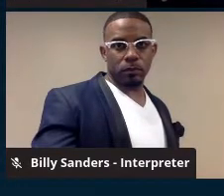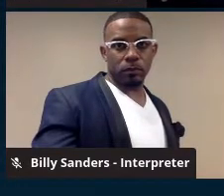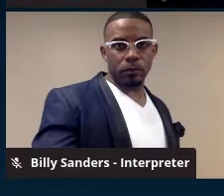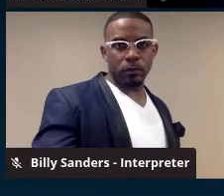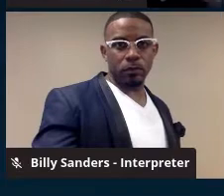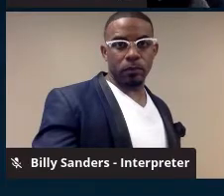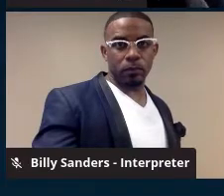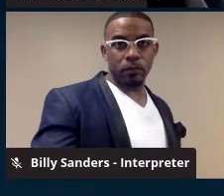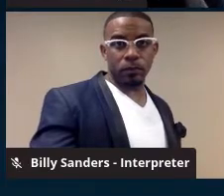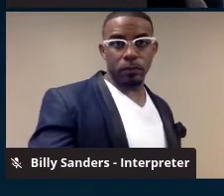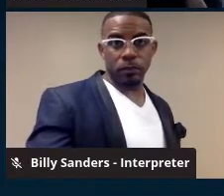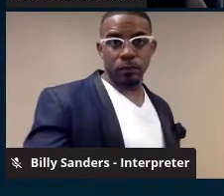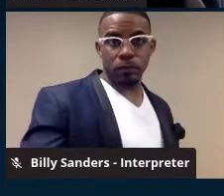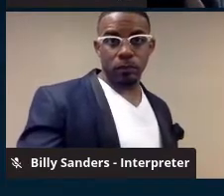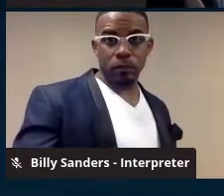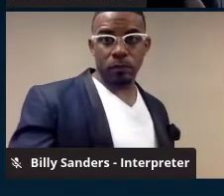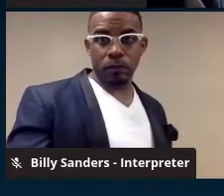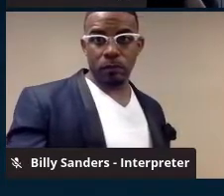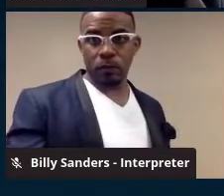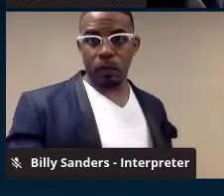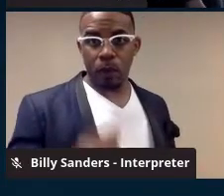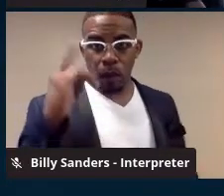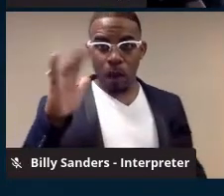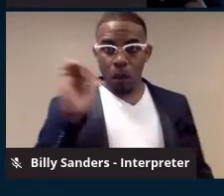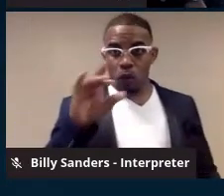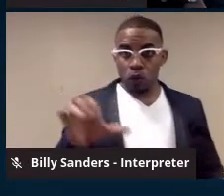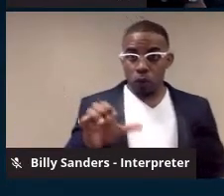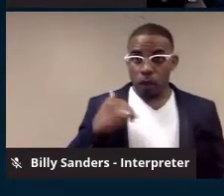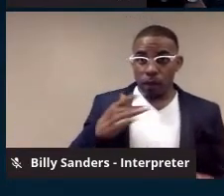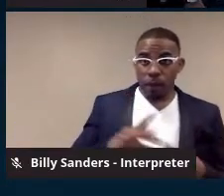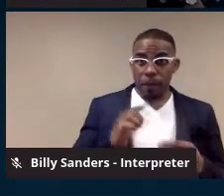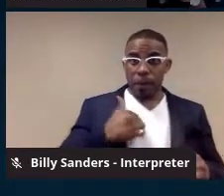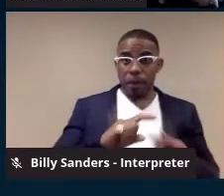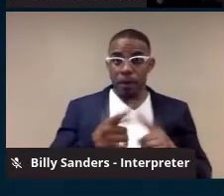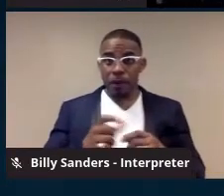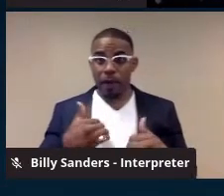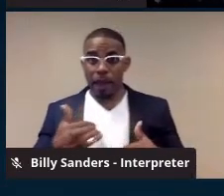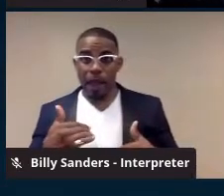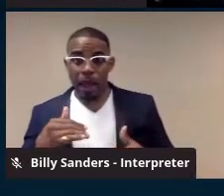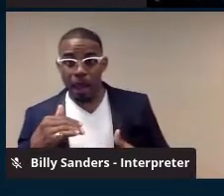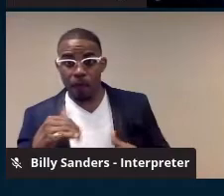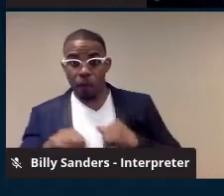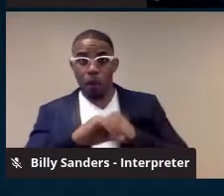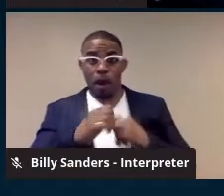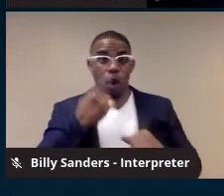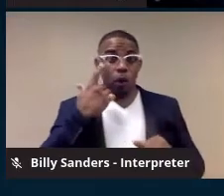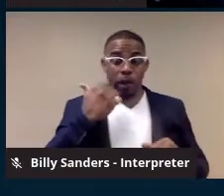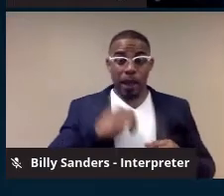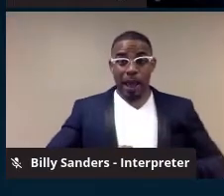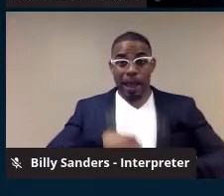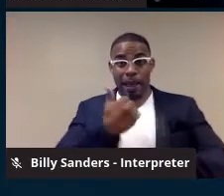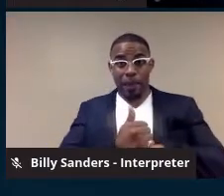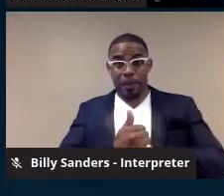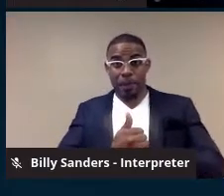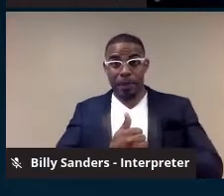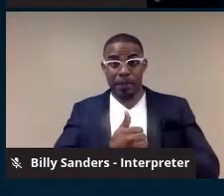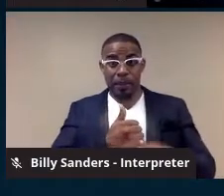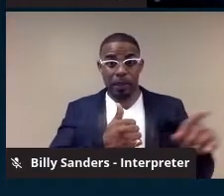So what I thought I would do is, as I mentioned, me and my friends have a podcast, and I've recently implemented,